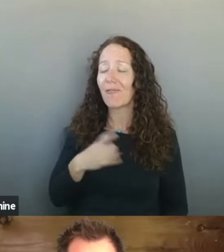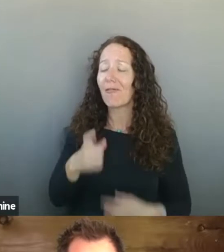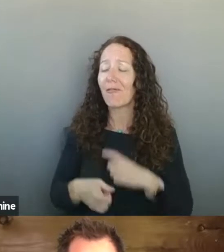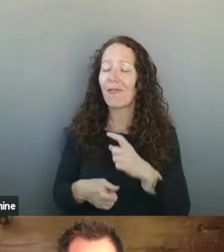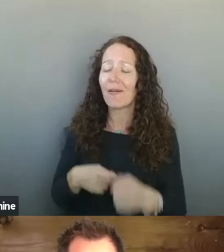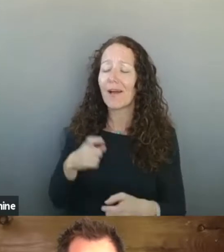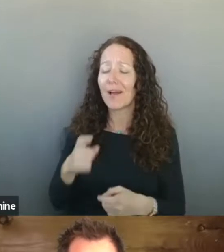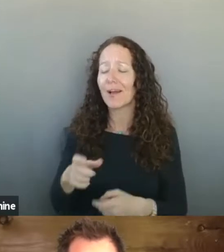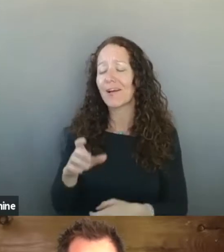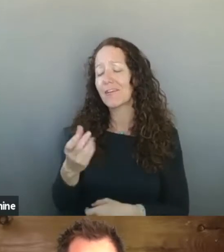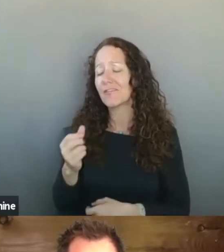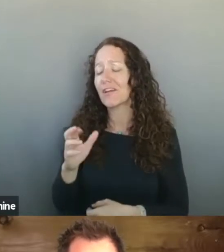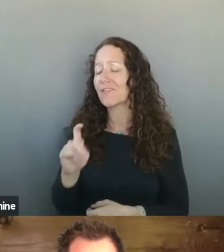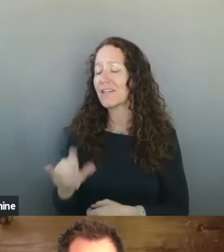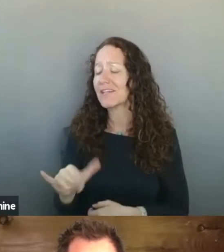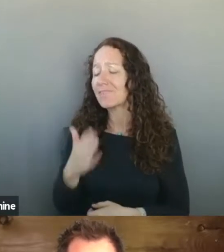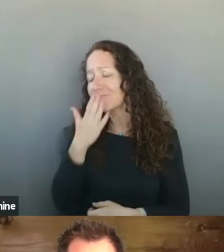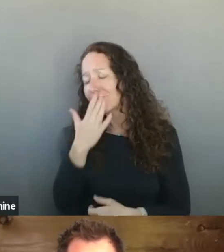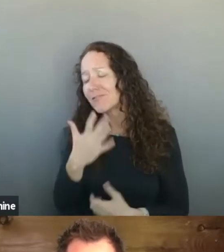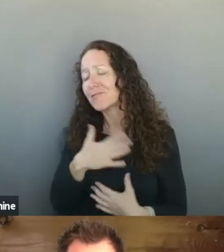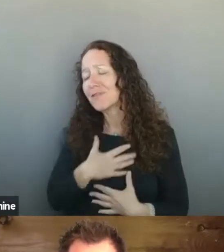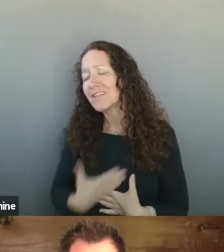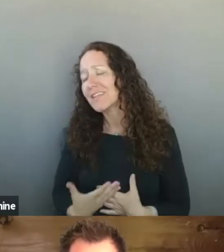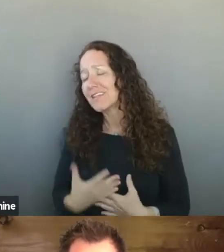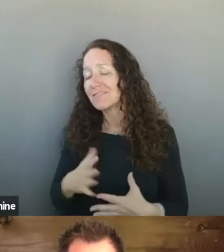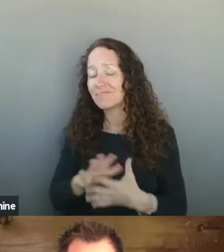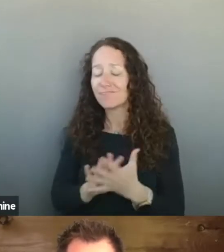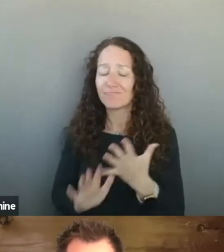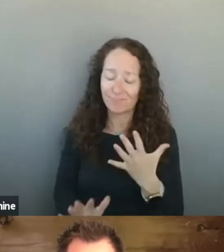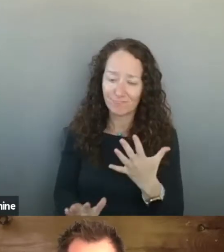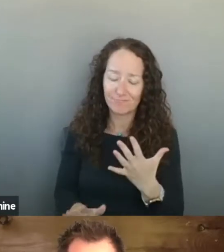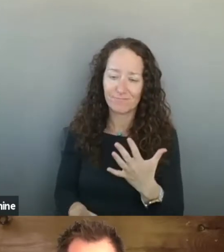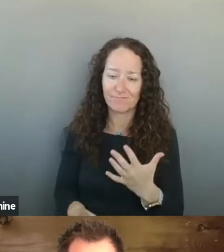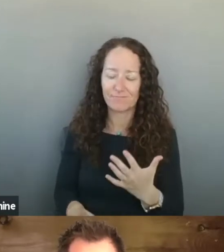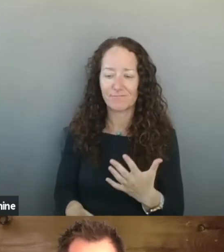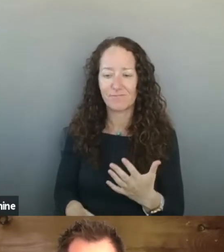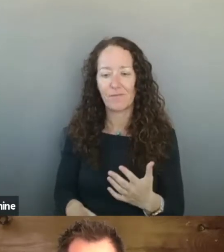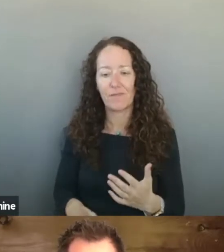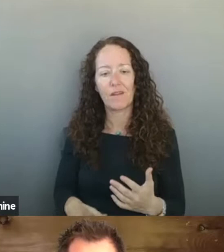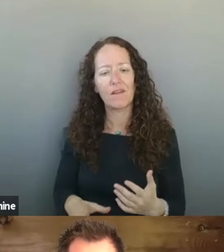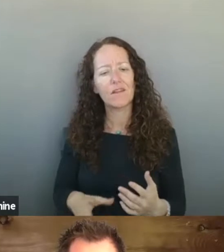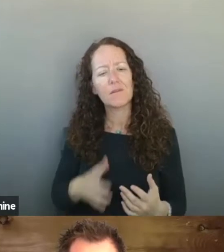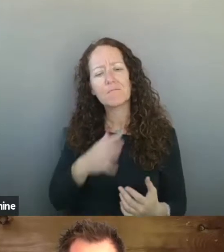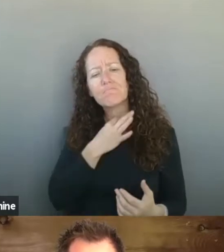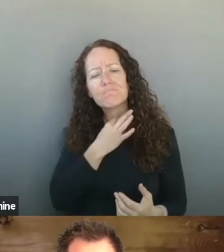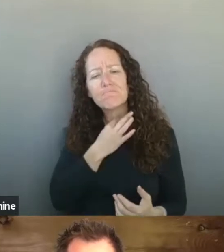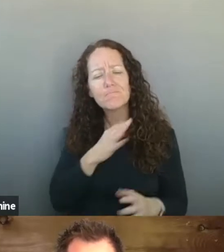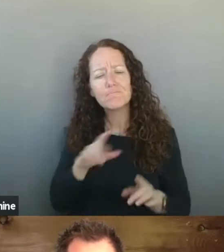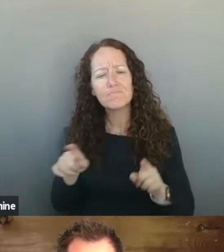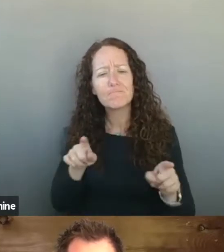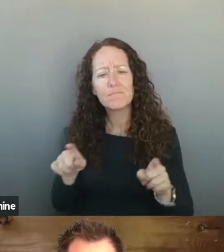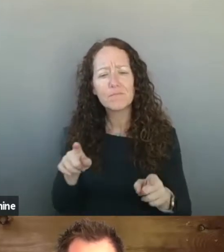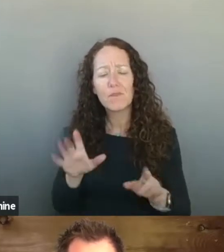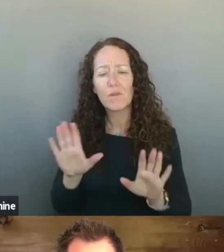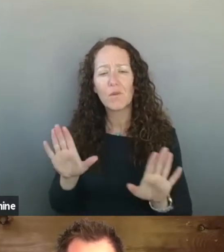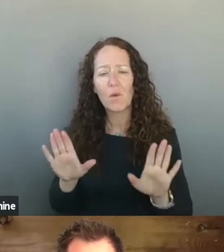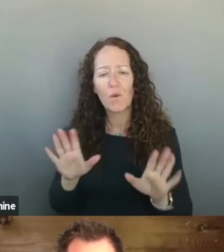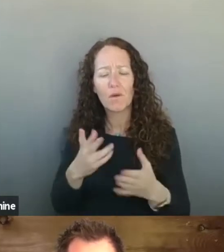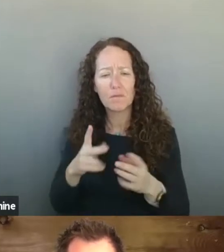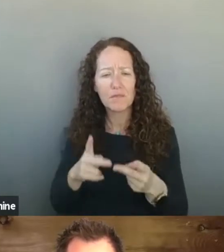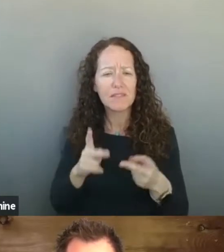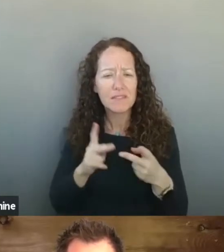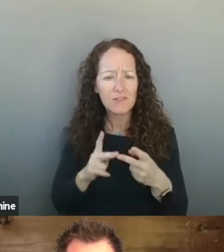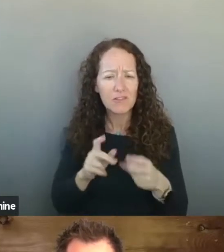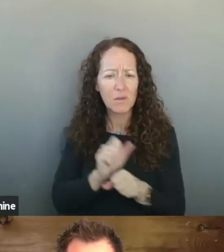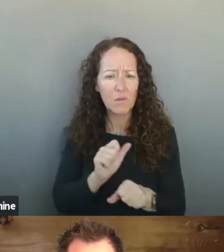know how you arrived at your organization or at your position, and what is the good